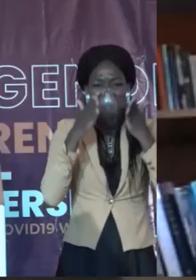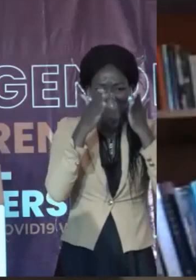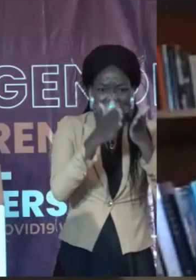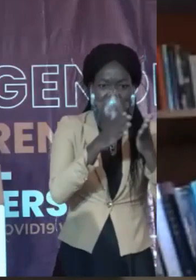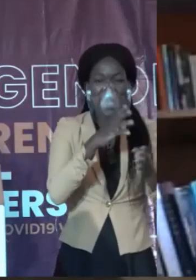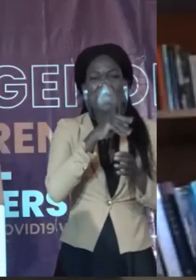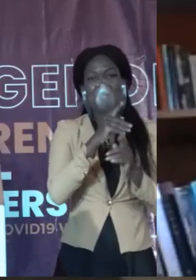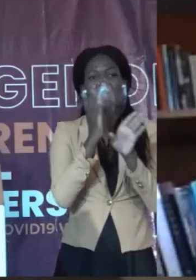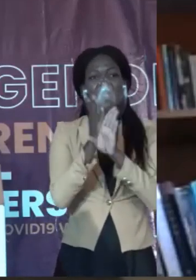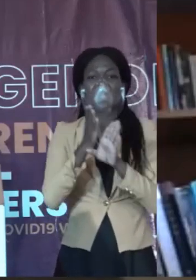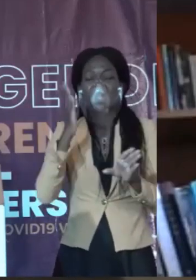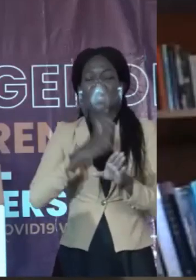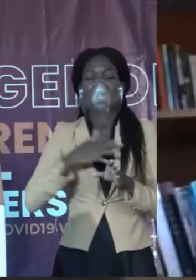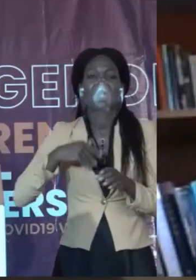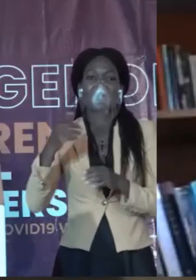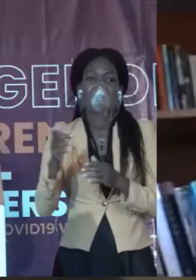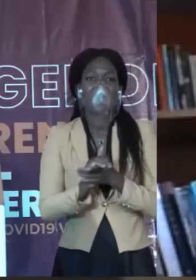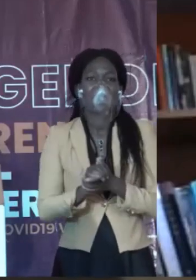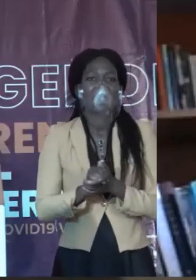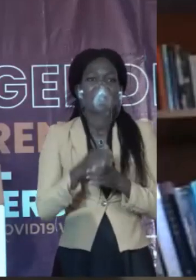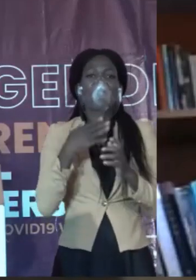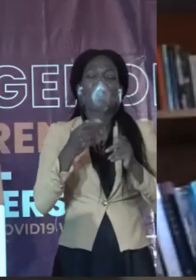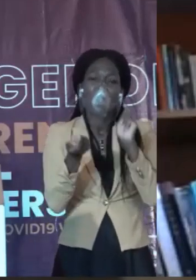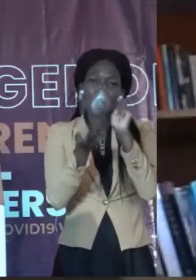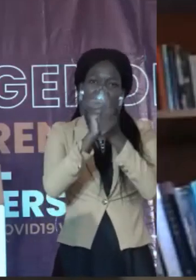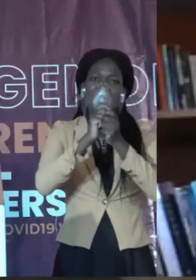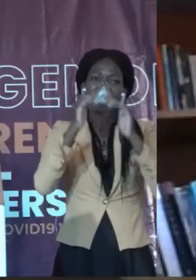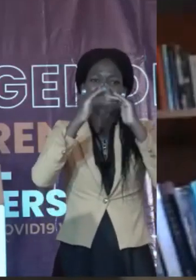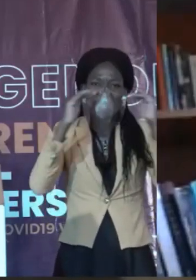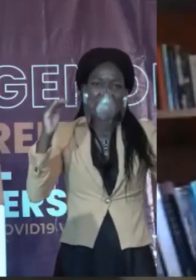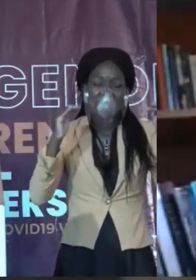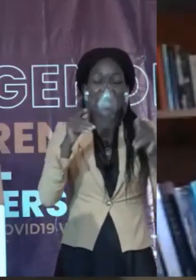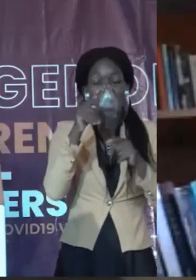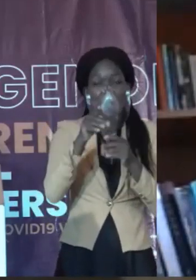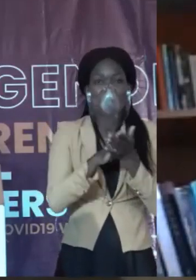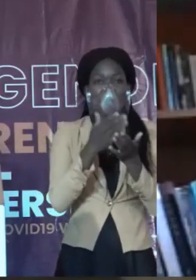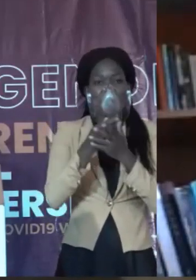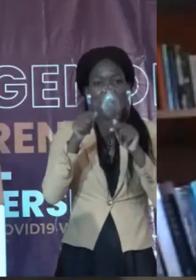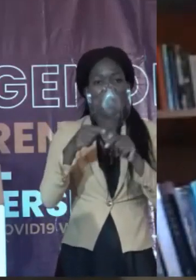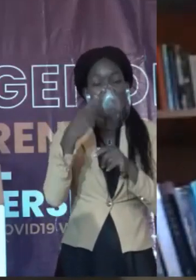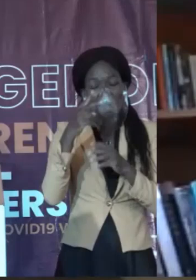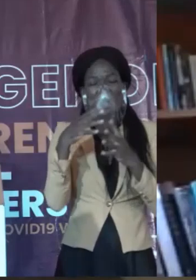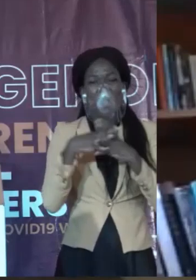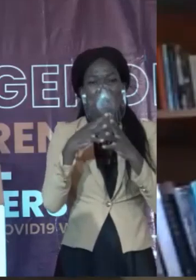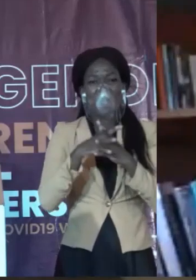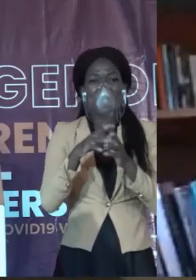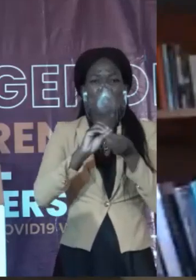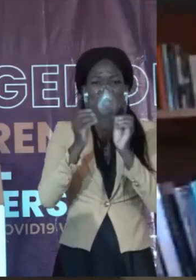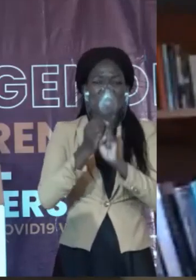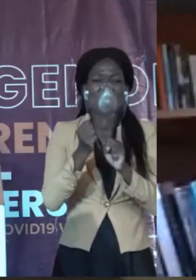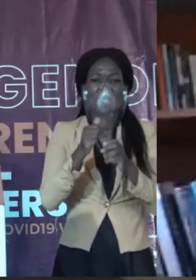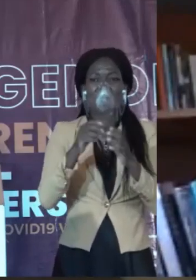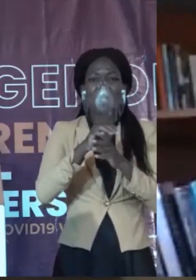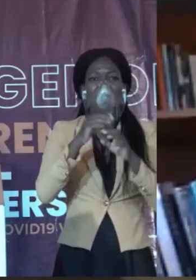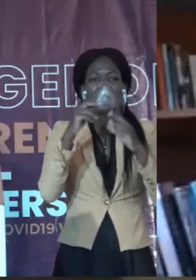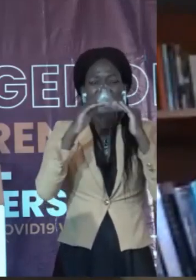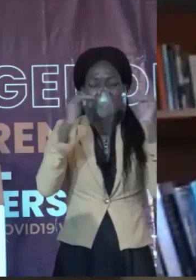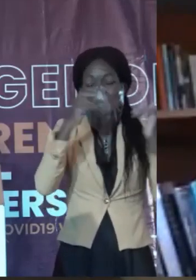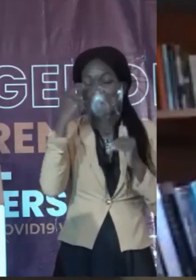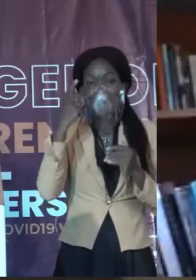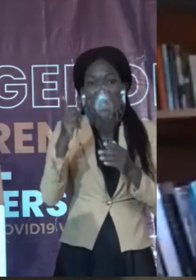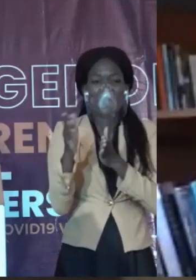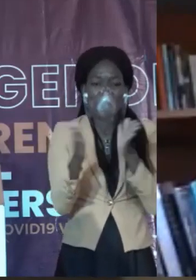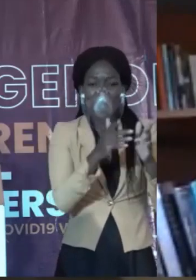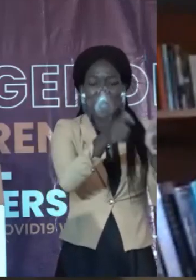posit that social norm change is the root of all change, and bringing about social norm change in agriculture is